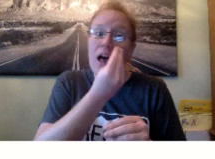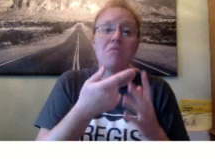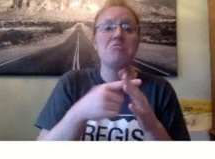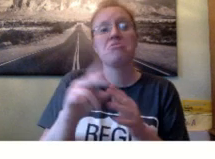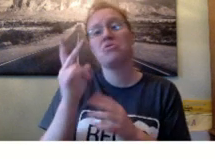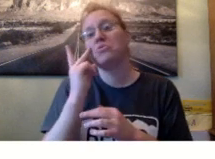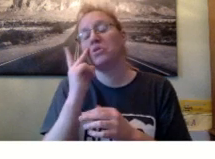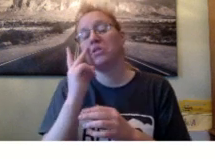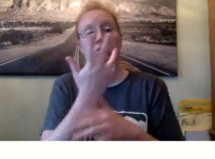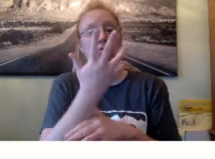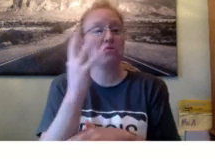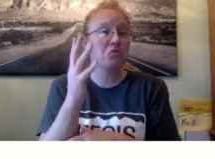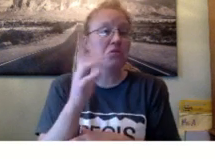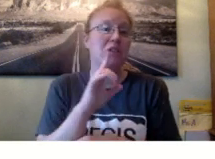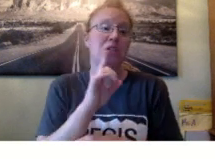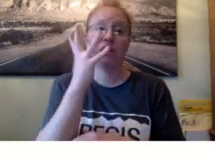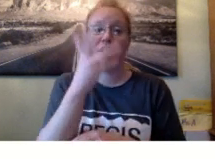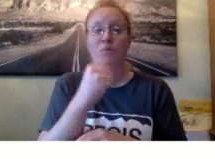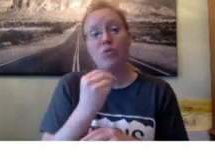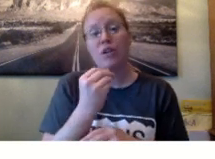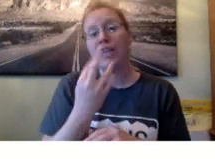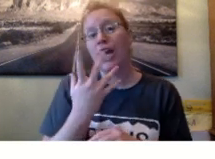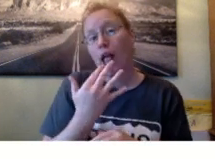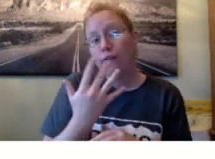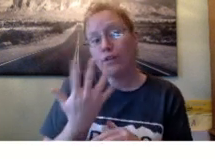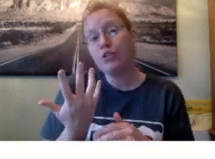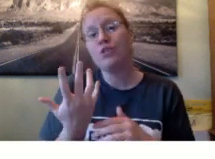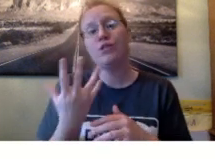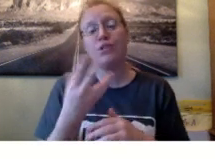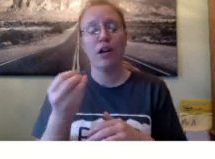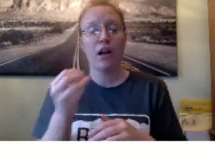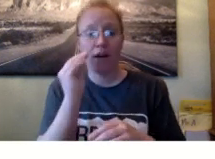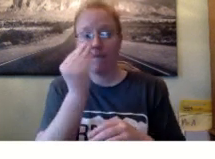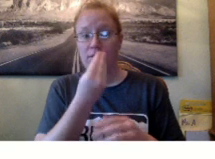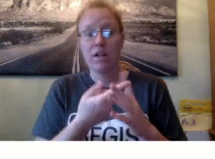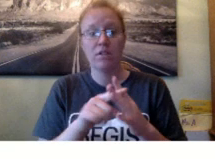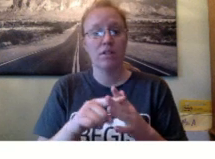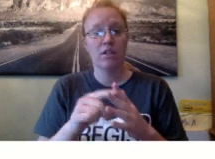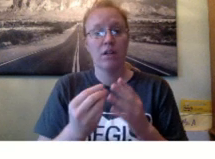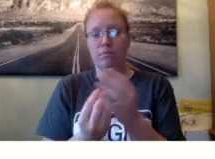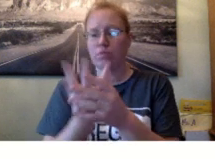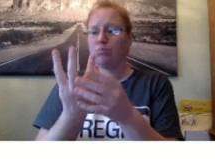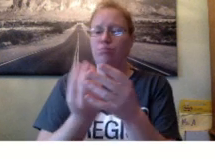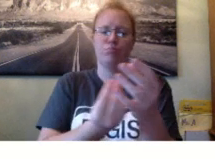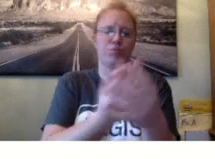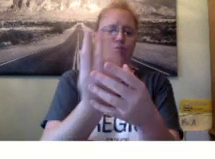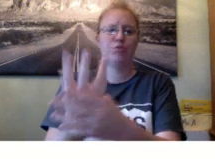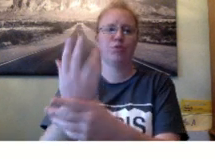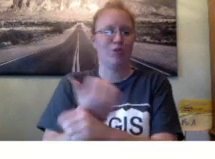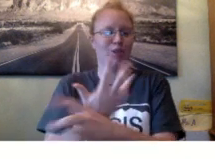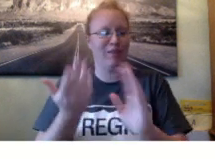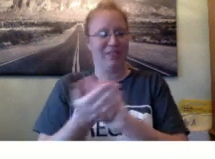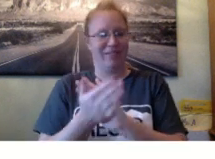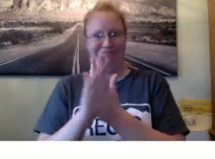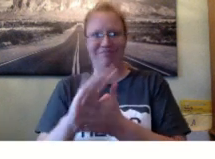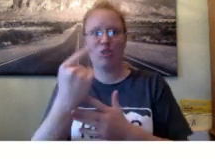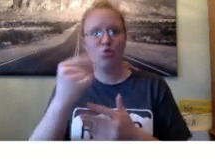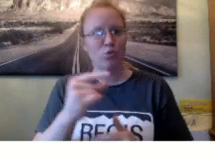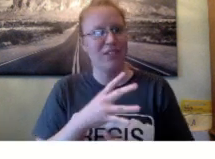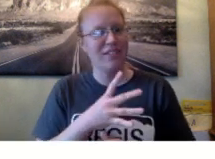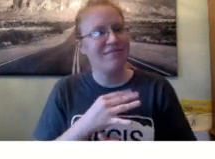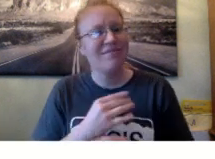to see trees get really pretty and colorful, and flowers start popping up out of the ground, and everything starts turning green.